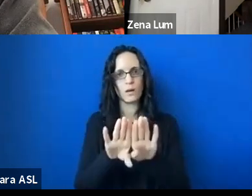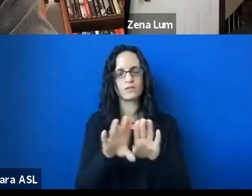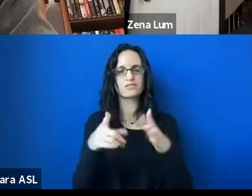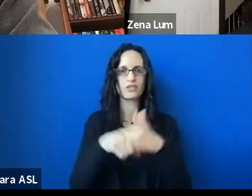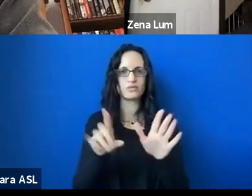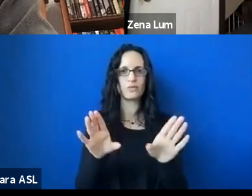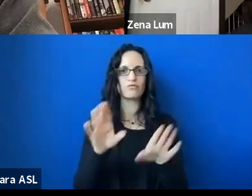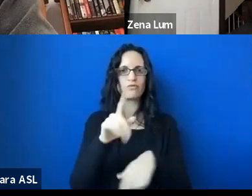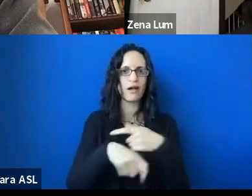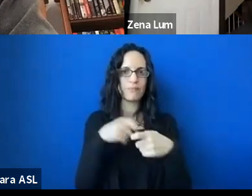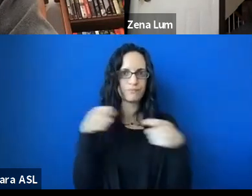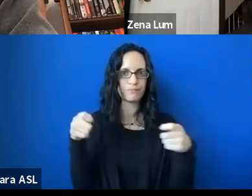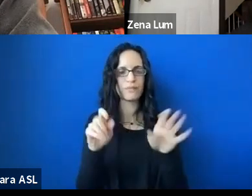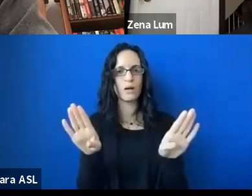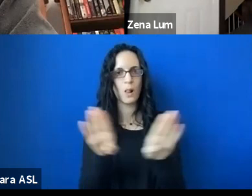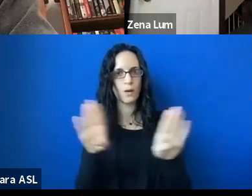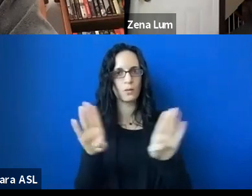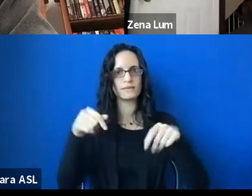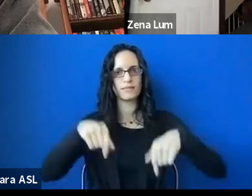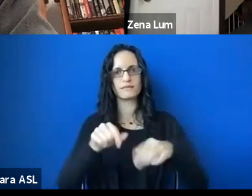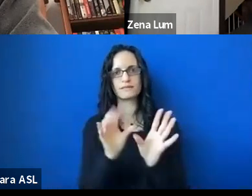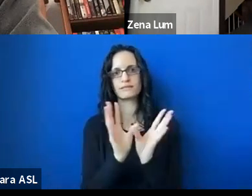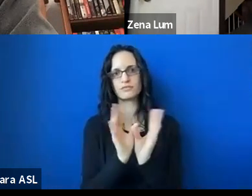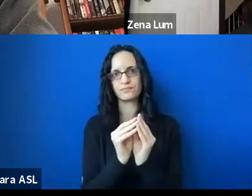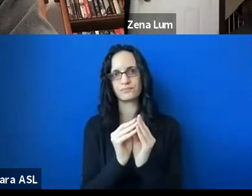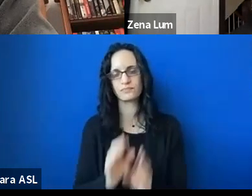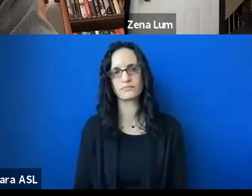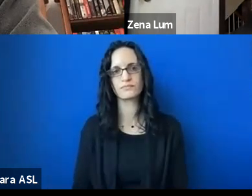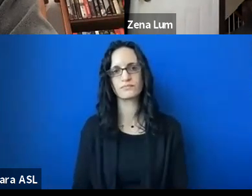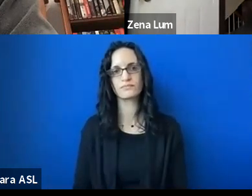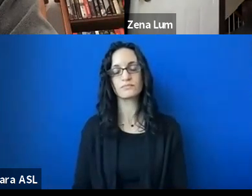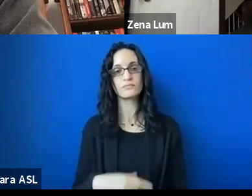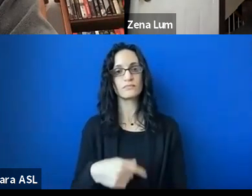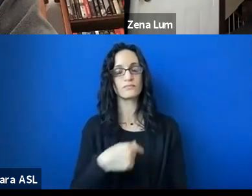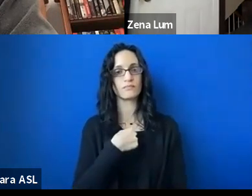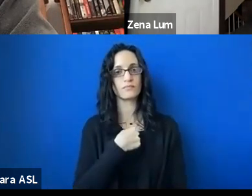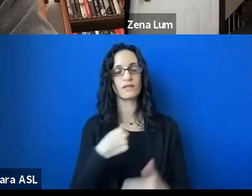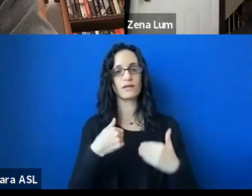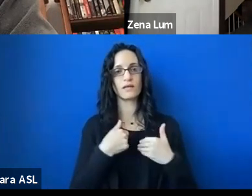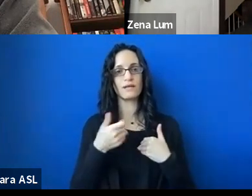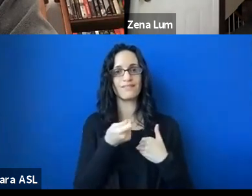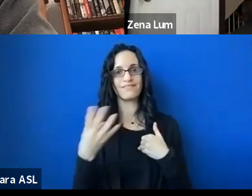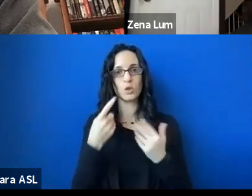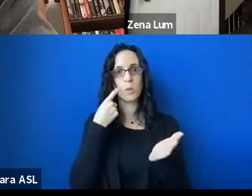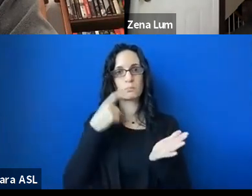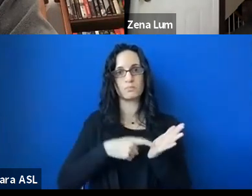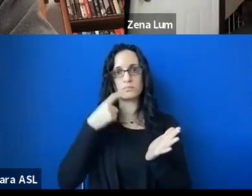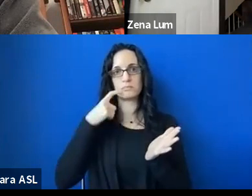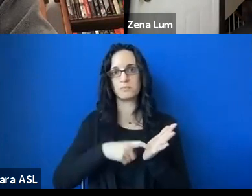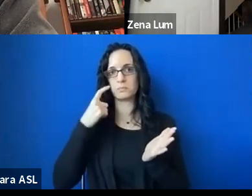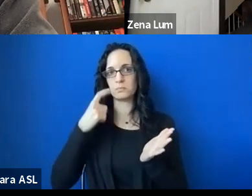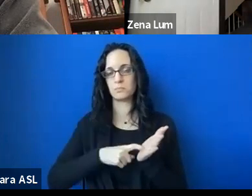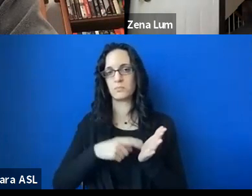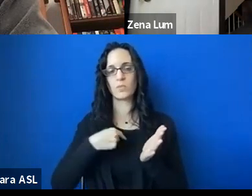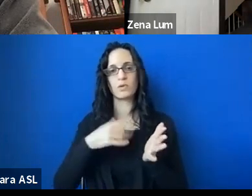begin to close out this session. I do have a a few observations, but before